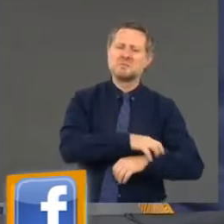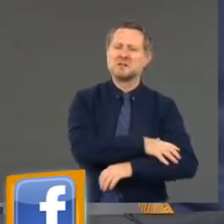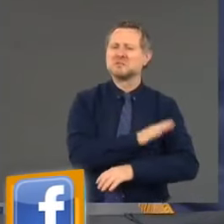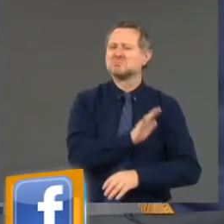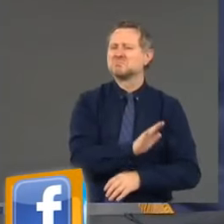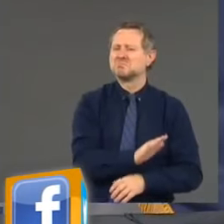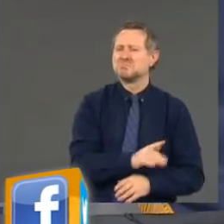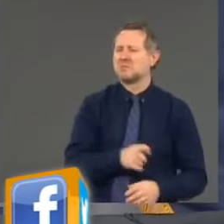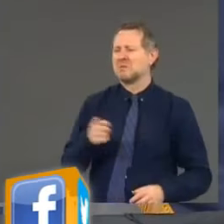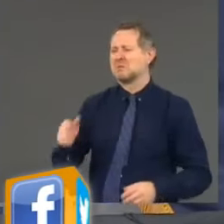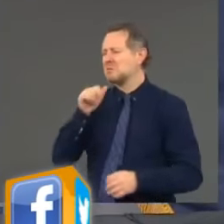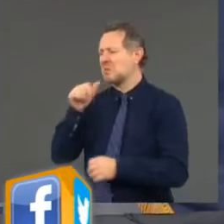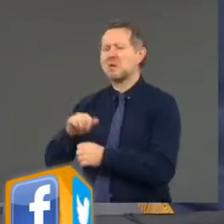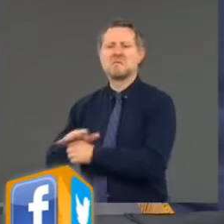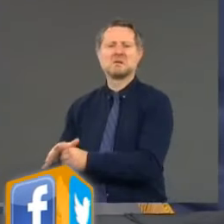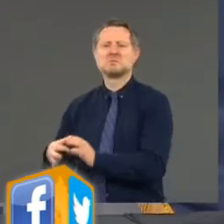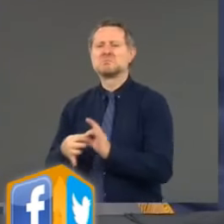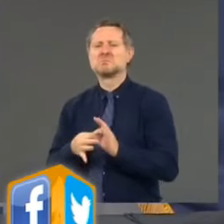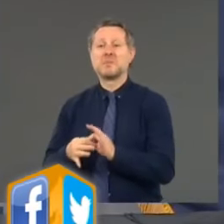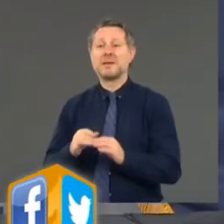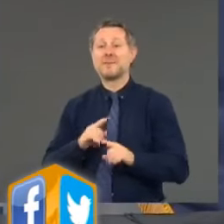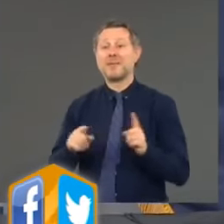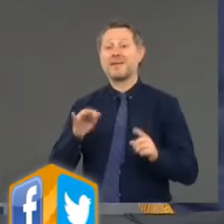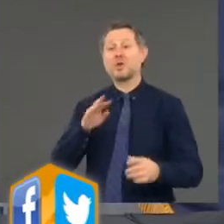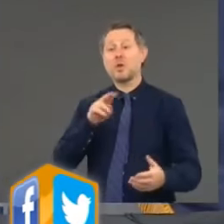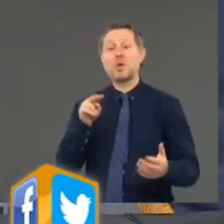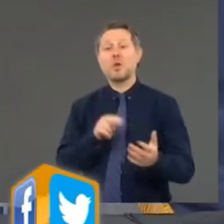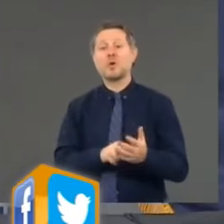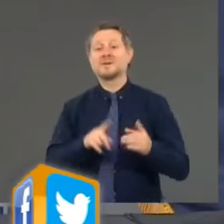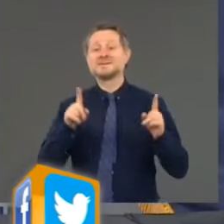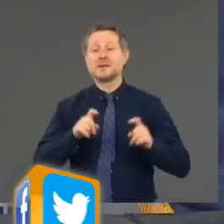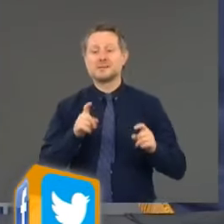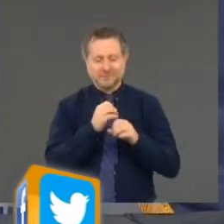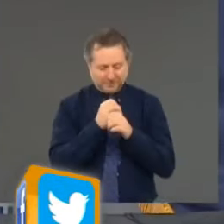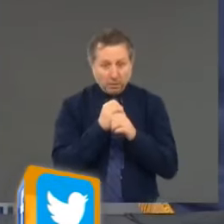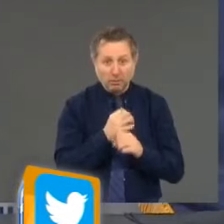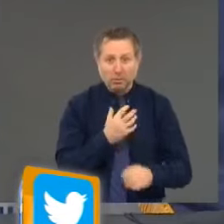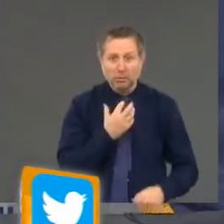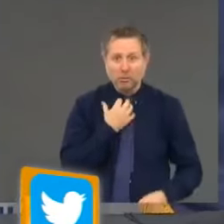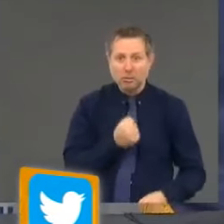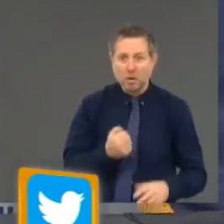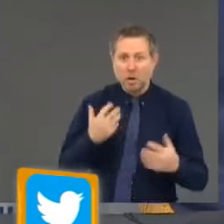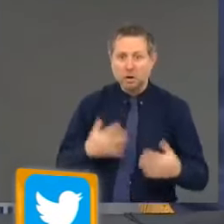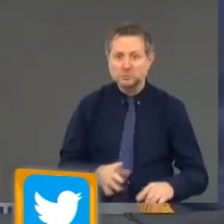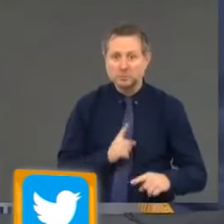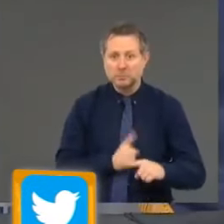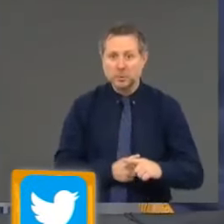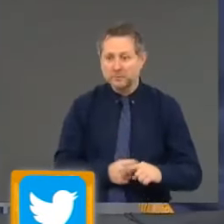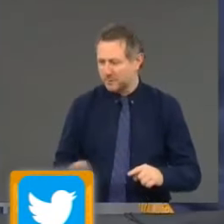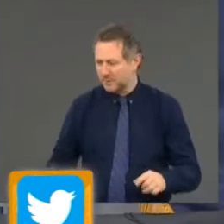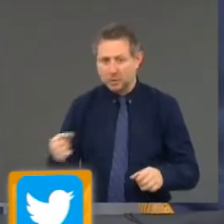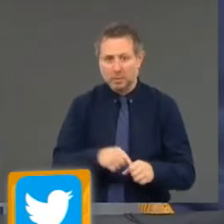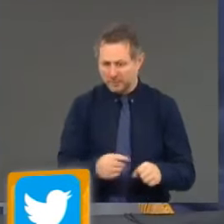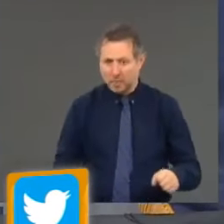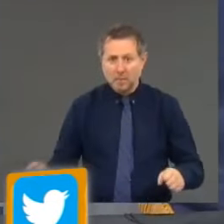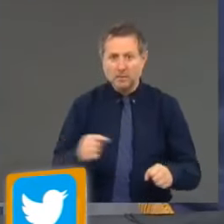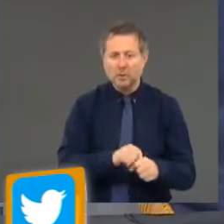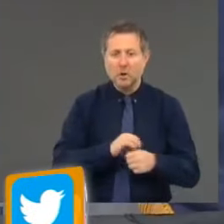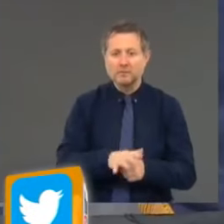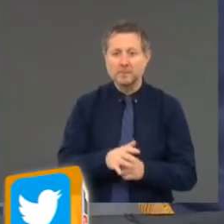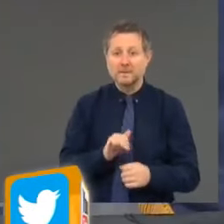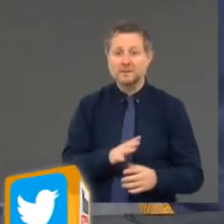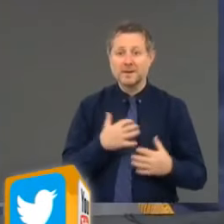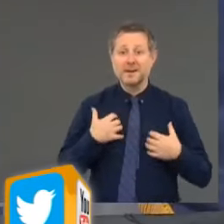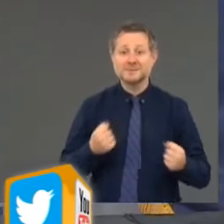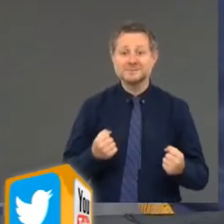they were COVID positive for the virus or the antibodies. So that is an ongoing situation. The more